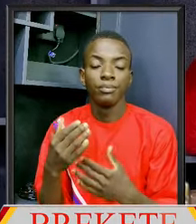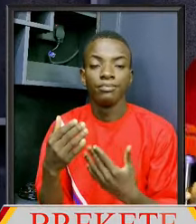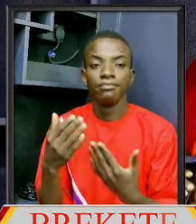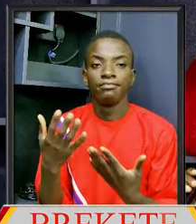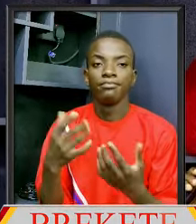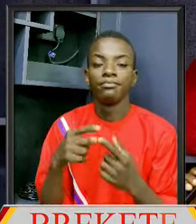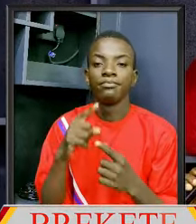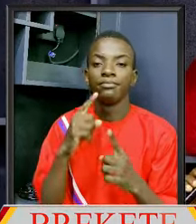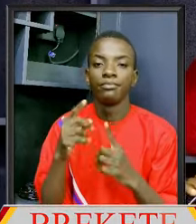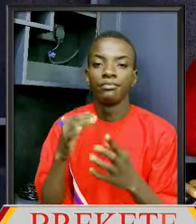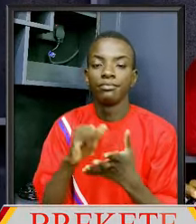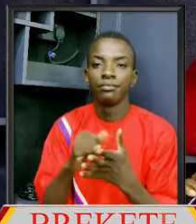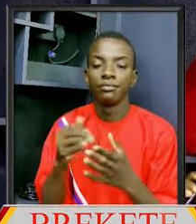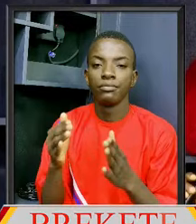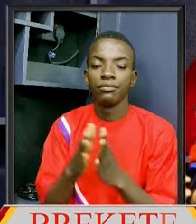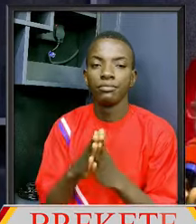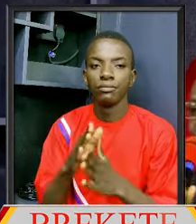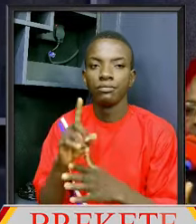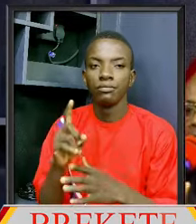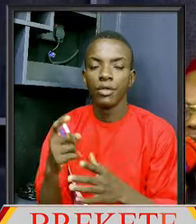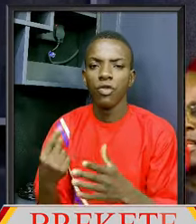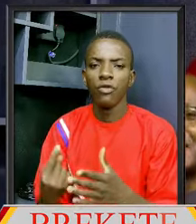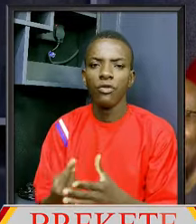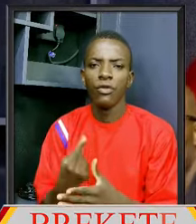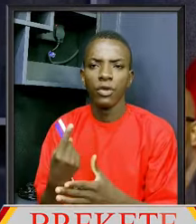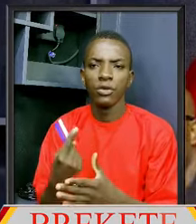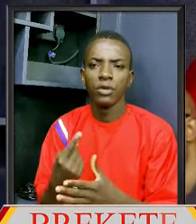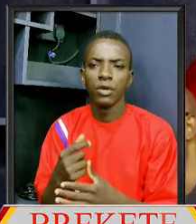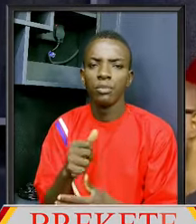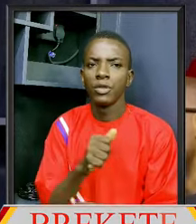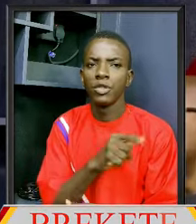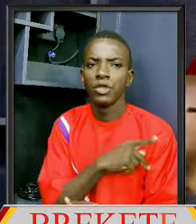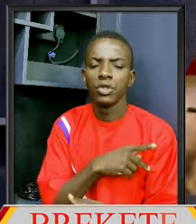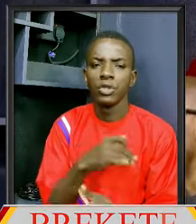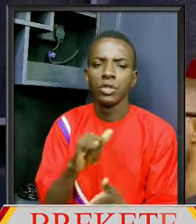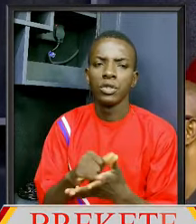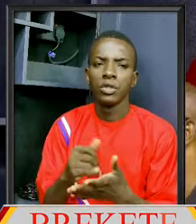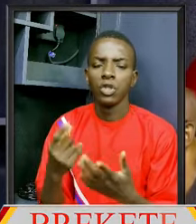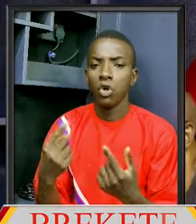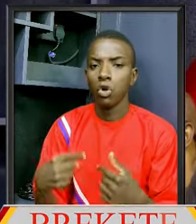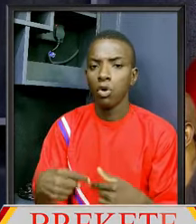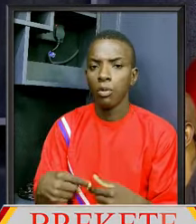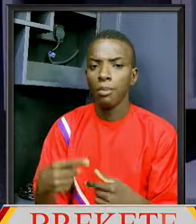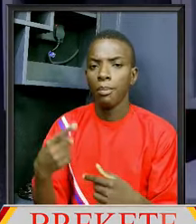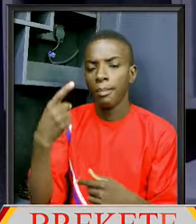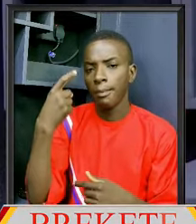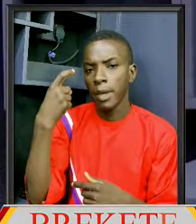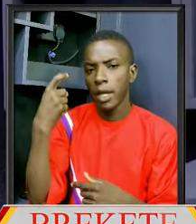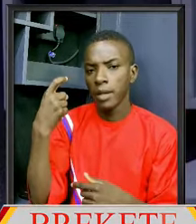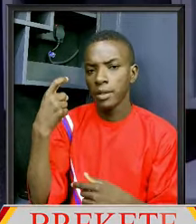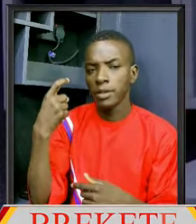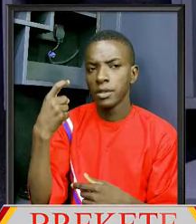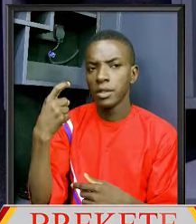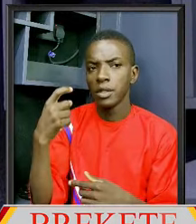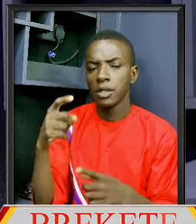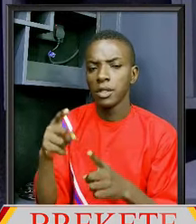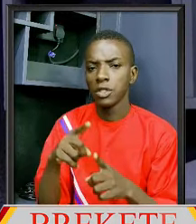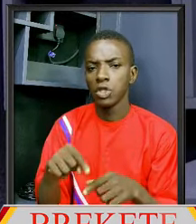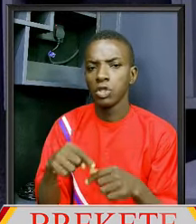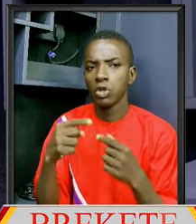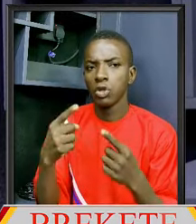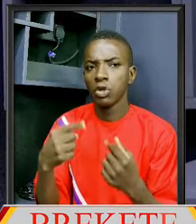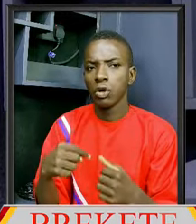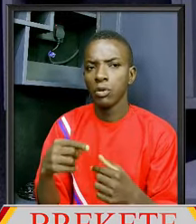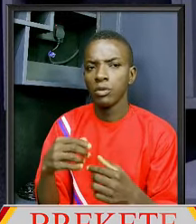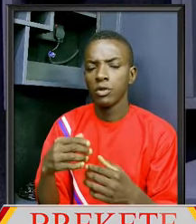or question what you want to ask. First, we say I appreciate them say they come because as they come, so